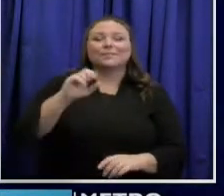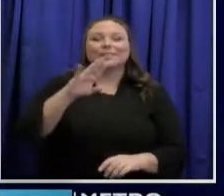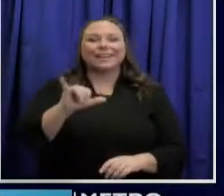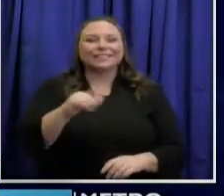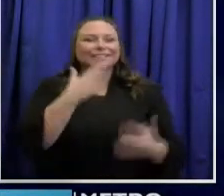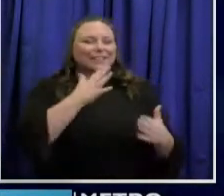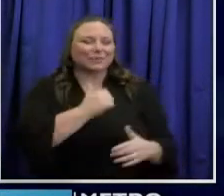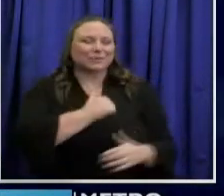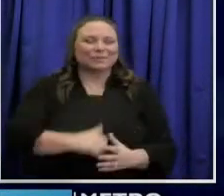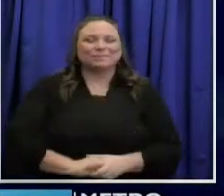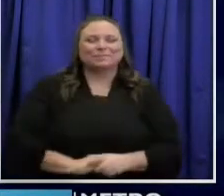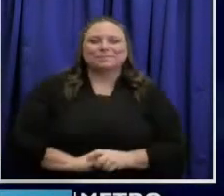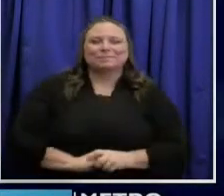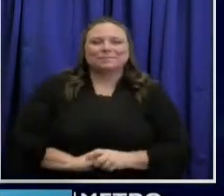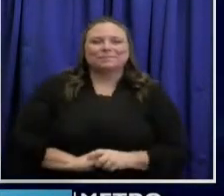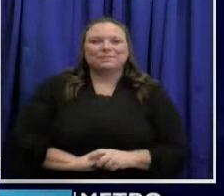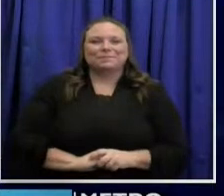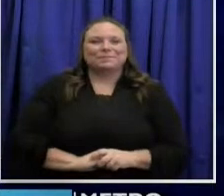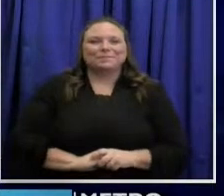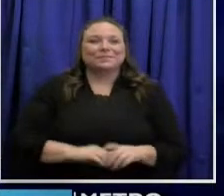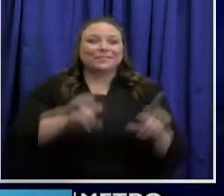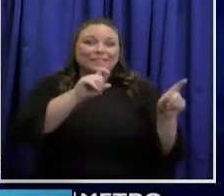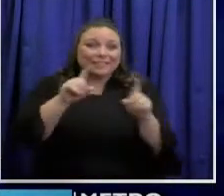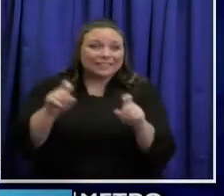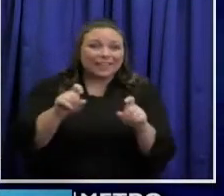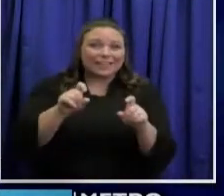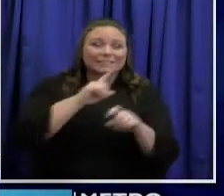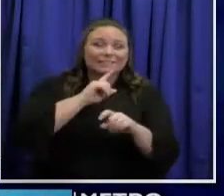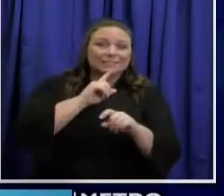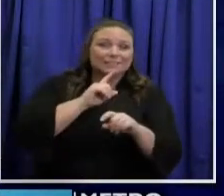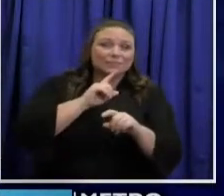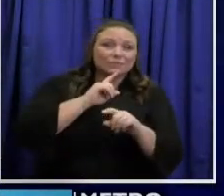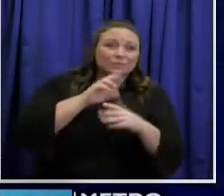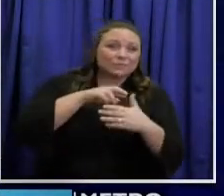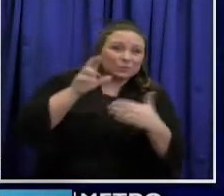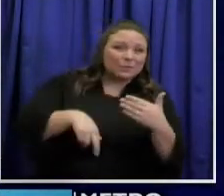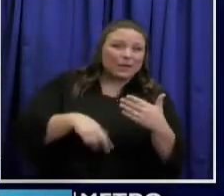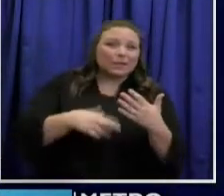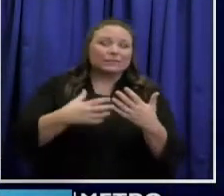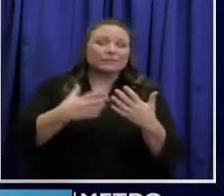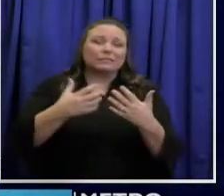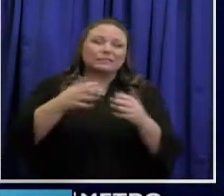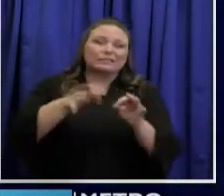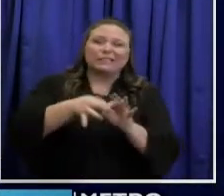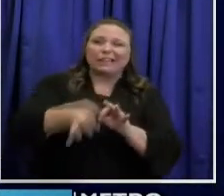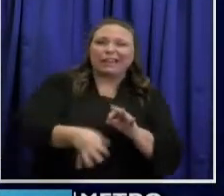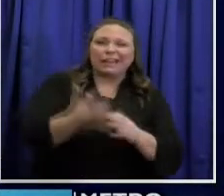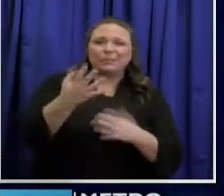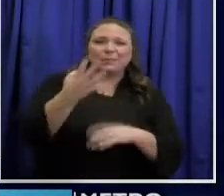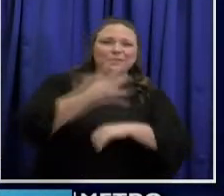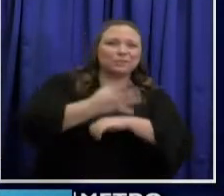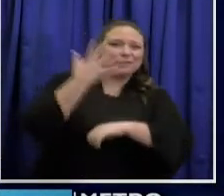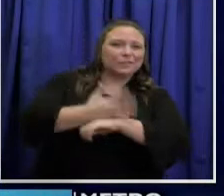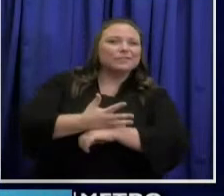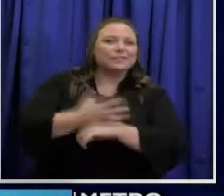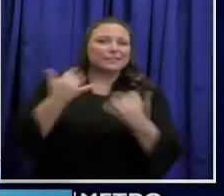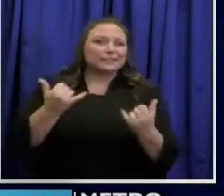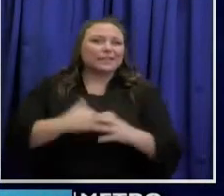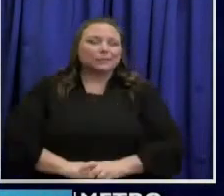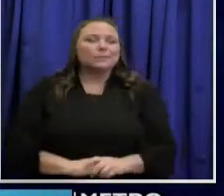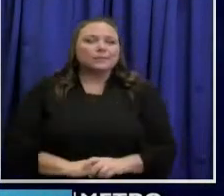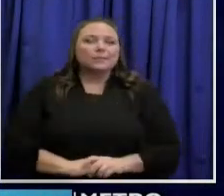you. Sorry. The test turnaround on average now, I hear it's delayed some, so it's about 4 or 5 days